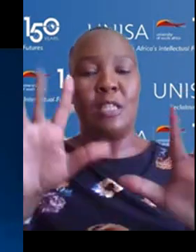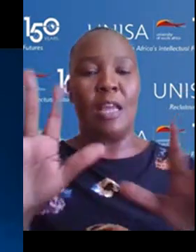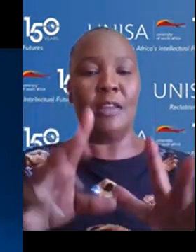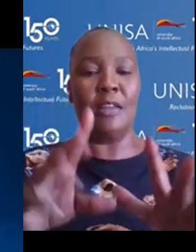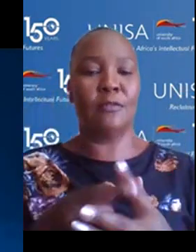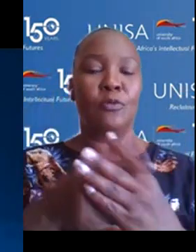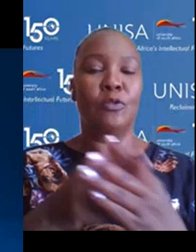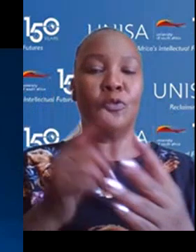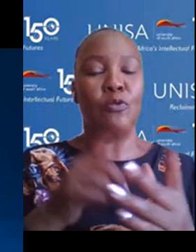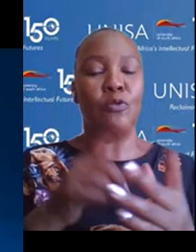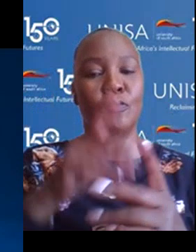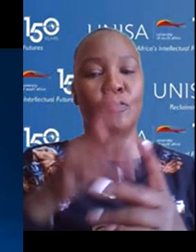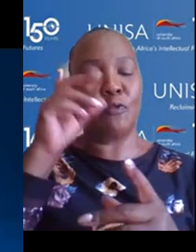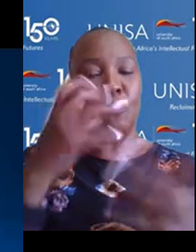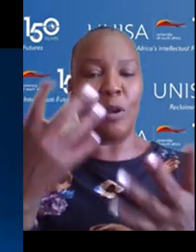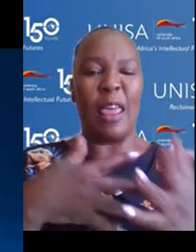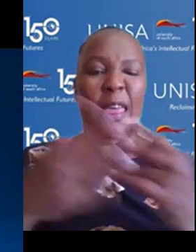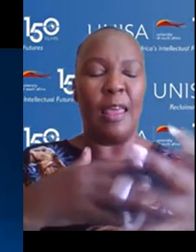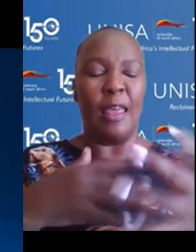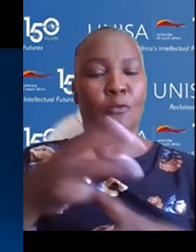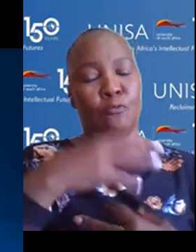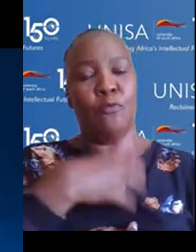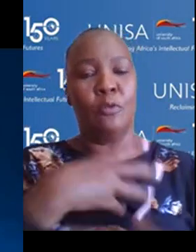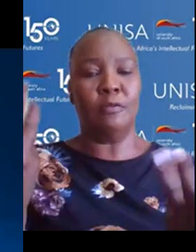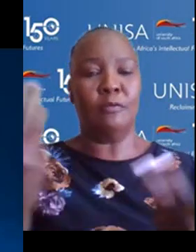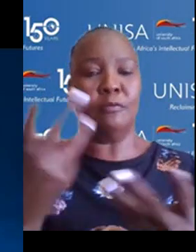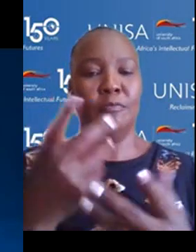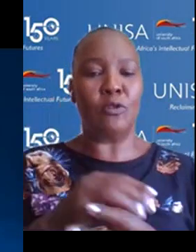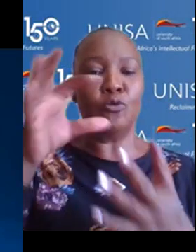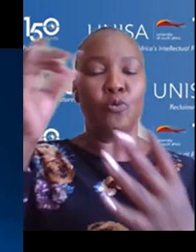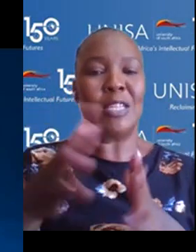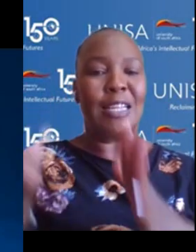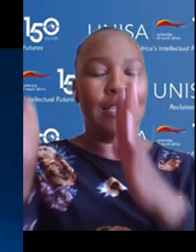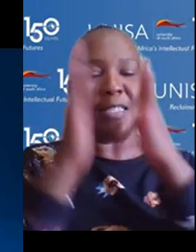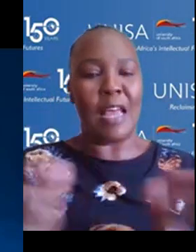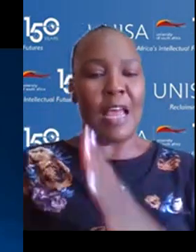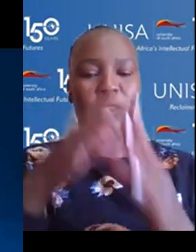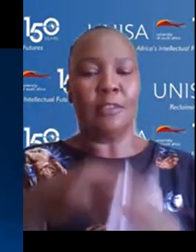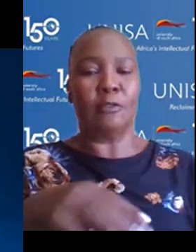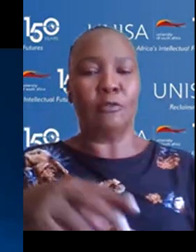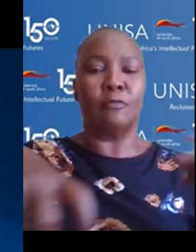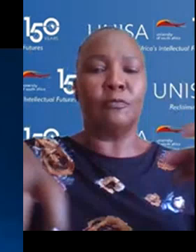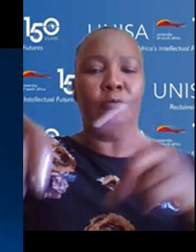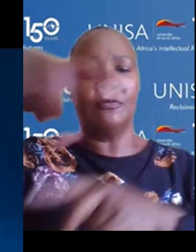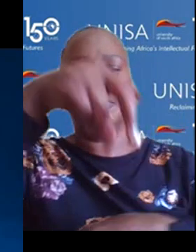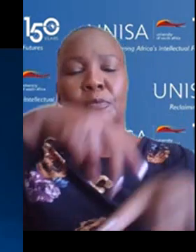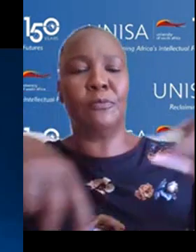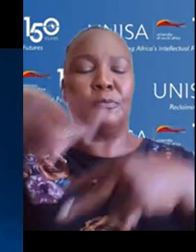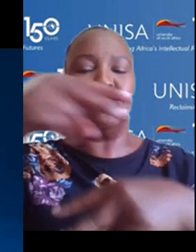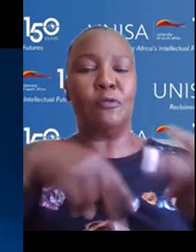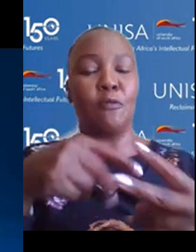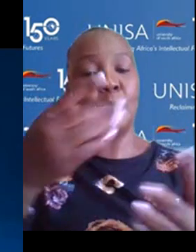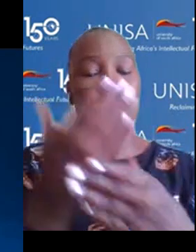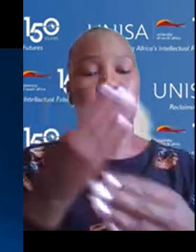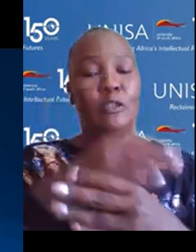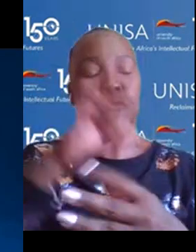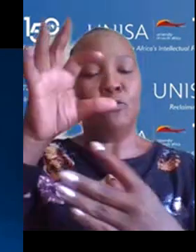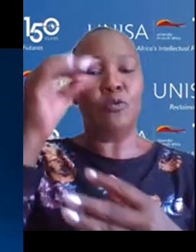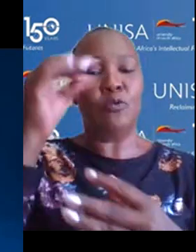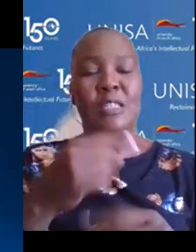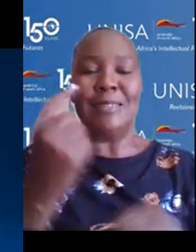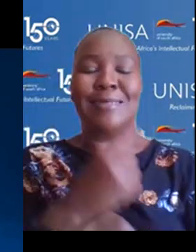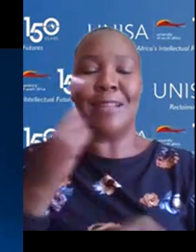use one of your own. You can also choose Slideshow, and it will randomly display photos from a folder you choose every time you visit the lock